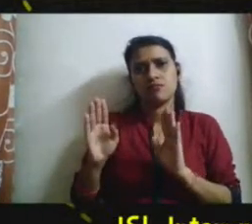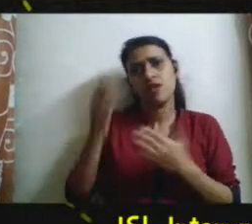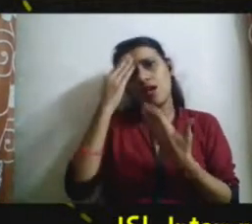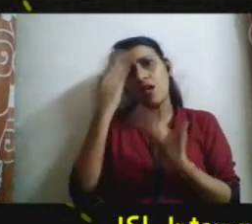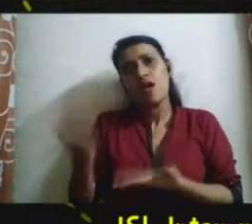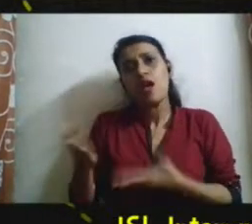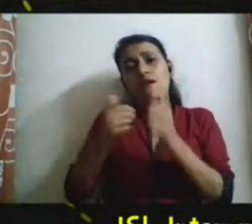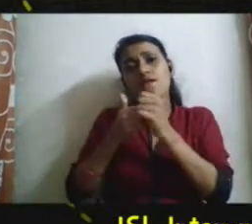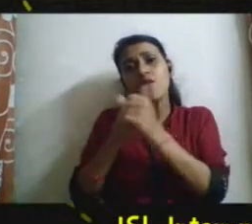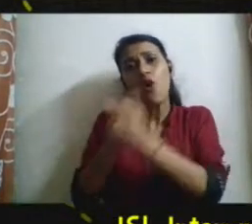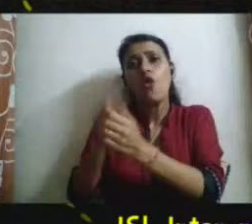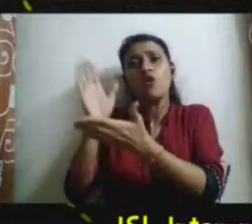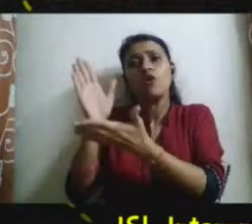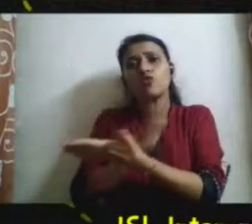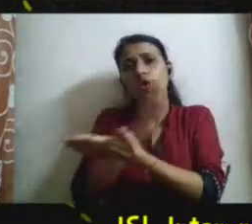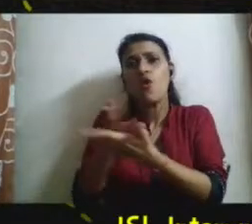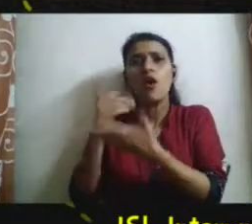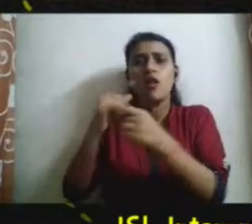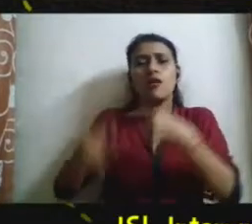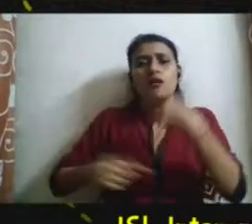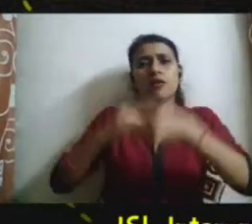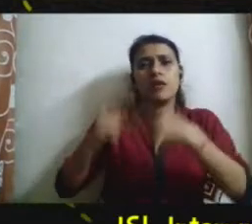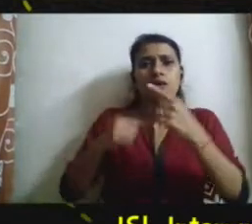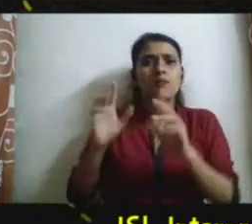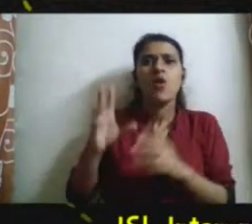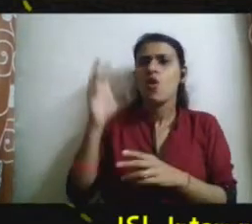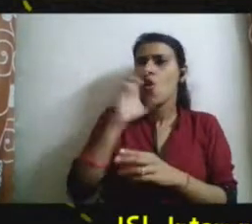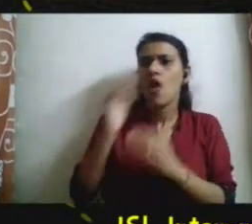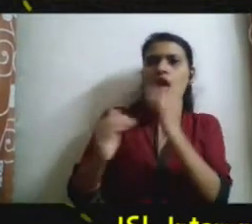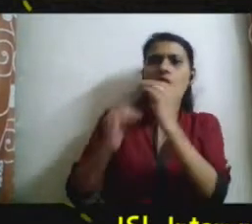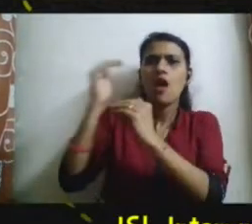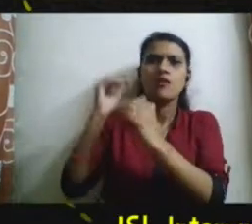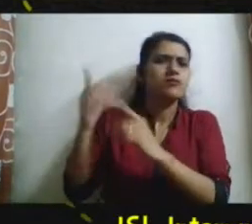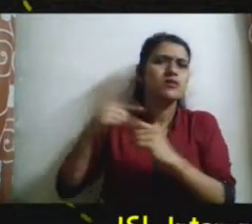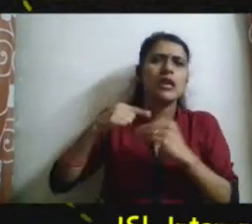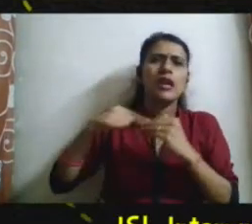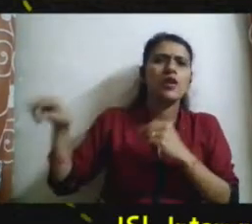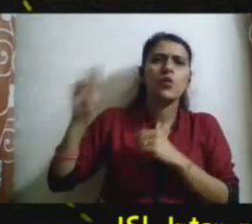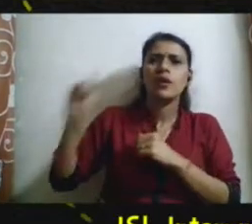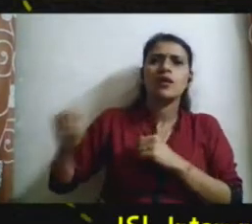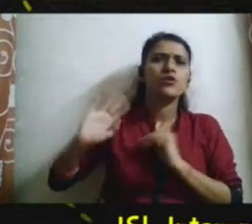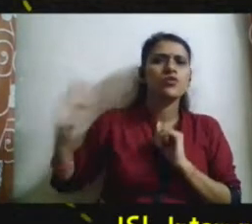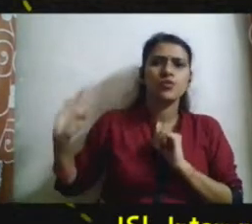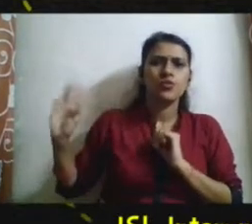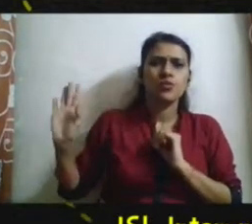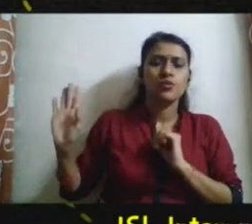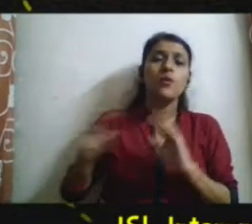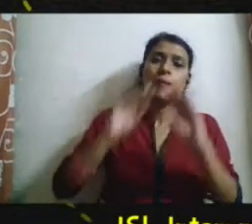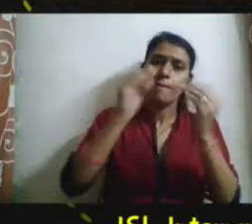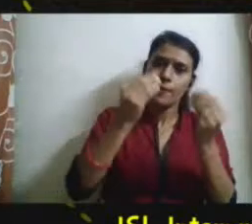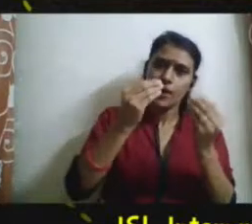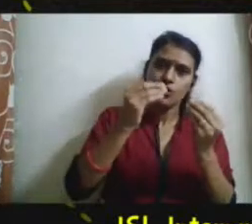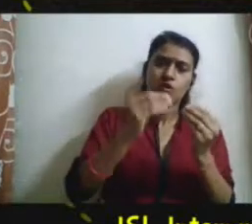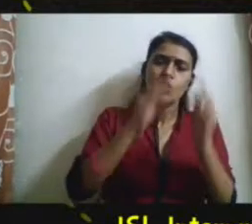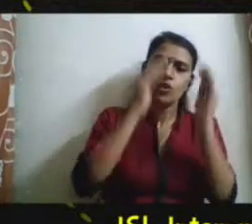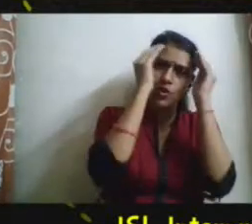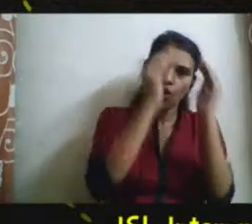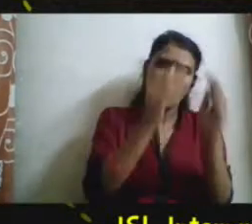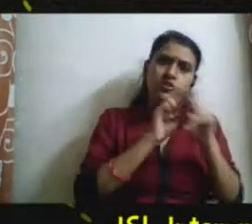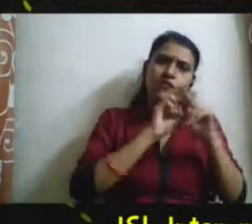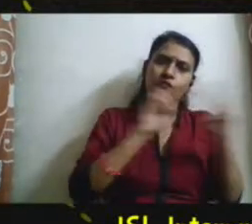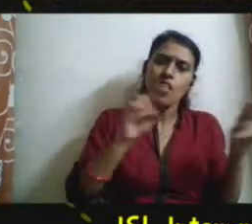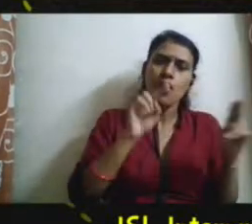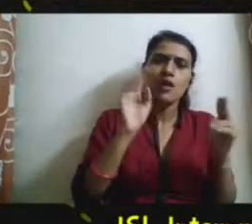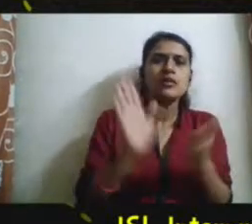don't need to go the regular graduation, post-graduation, etc. way. You must concentrate on